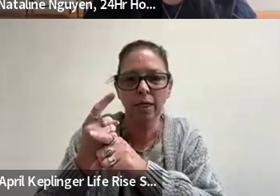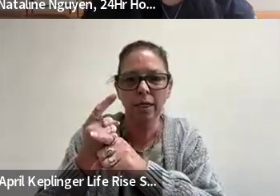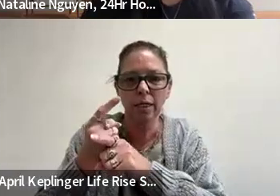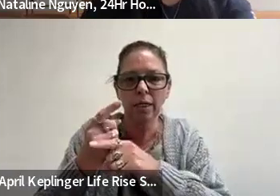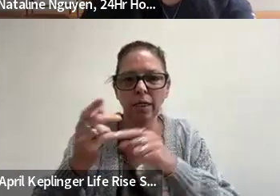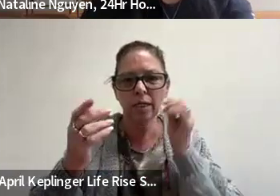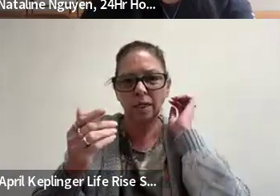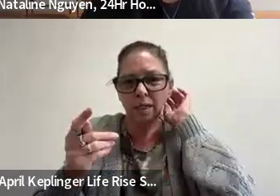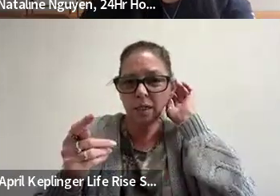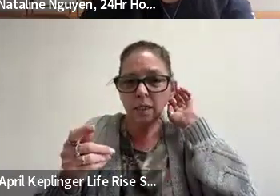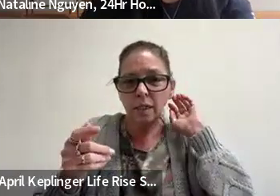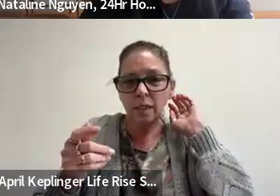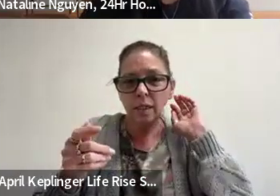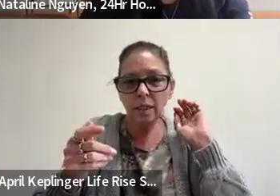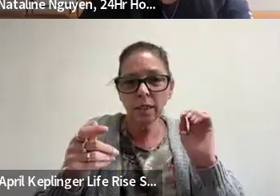it right.